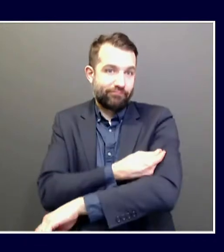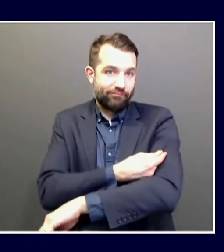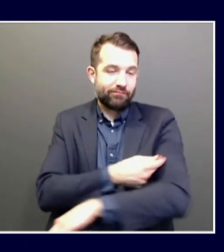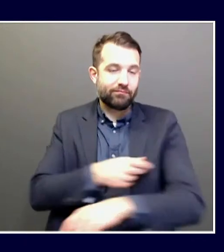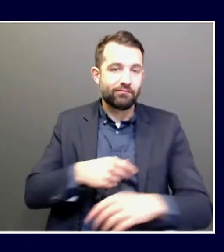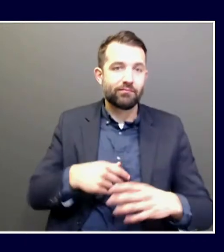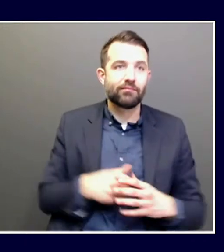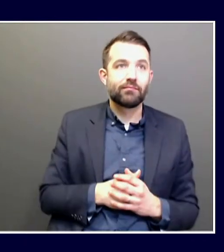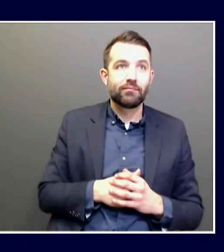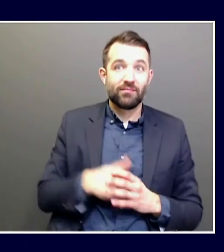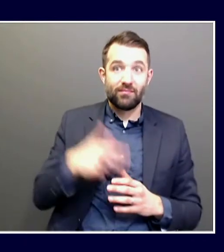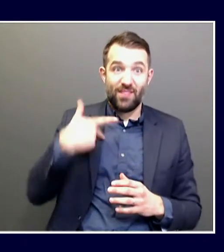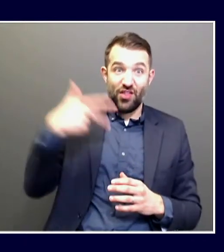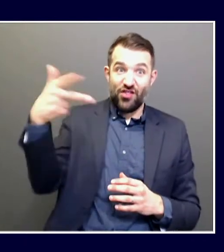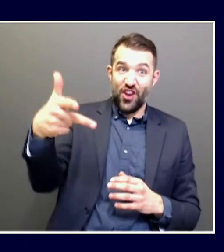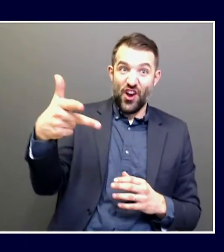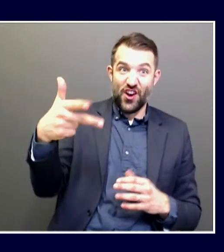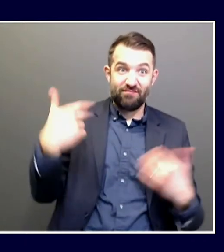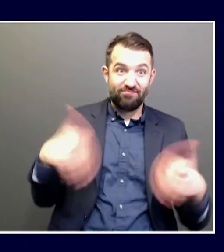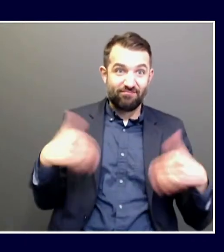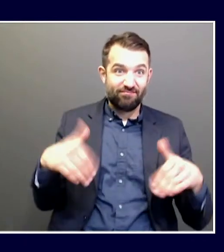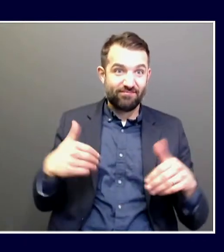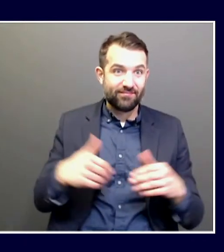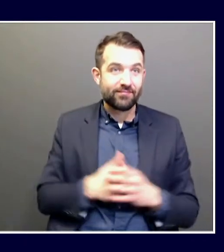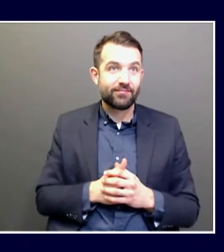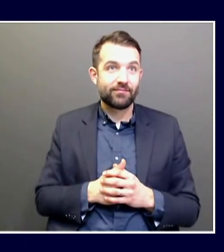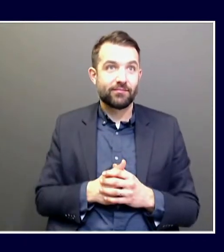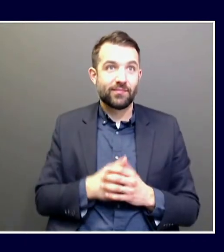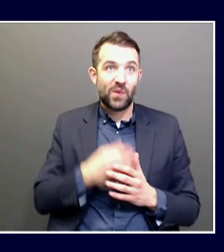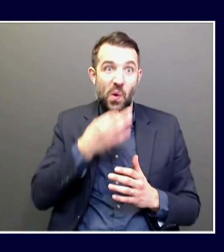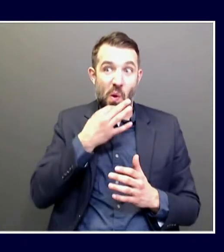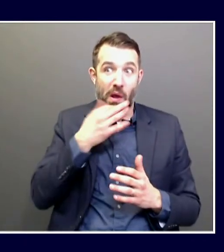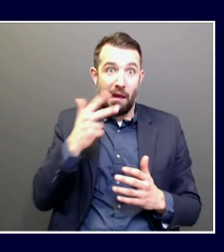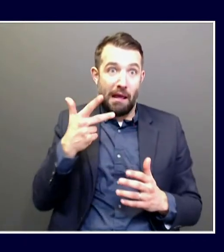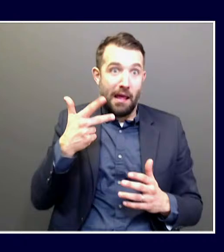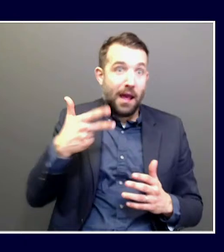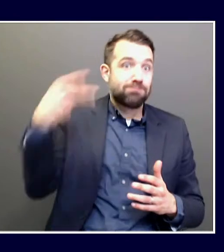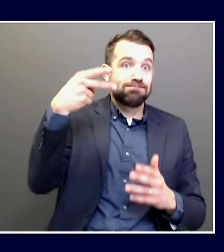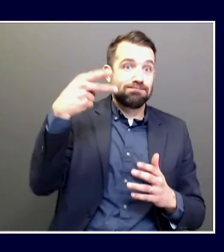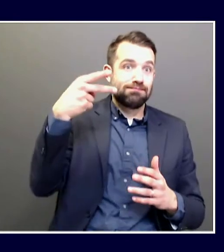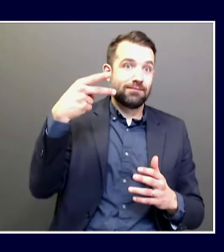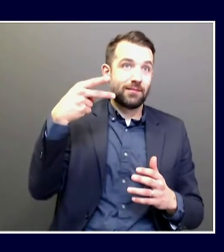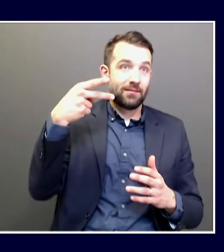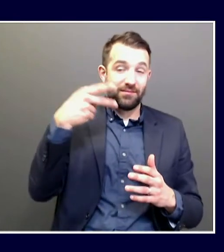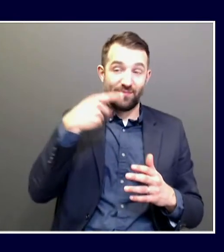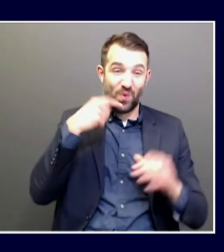I'd like us to regain some of that ground and get as many people in Maine boosted as possible.